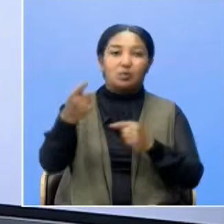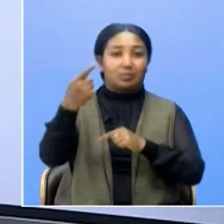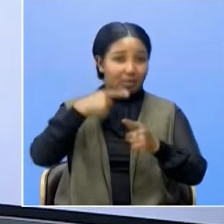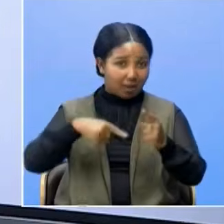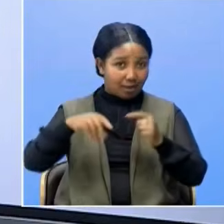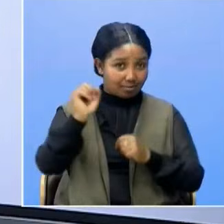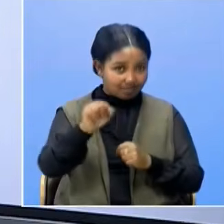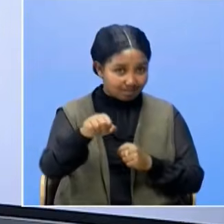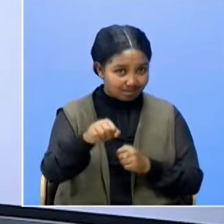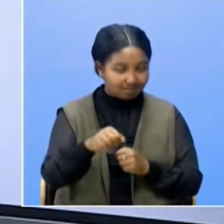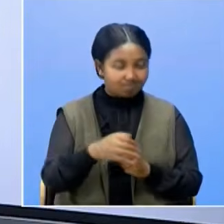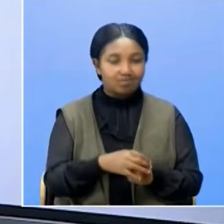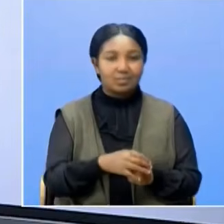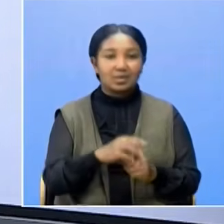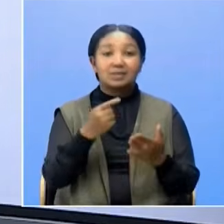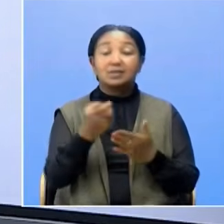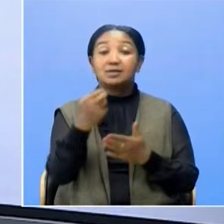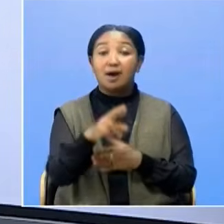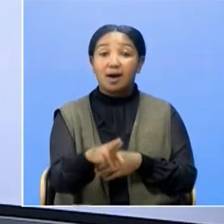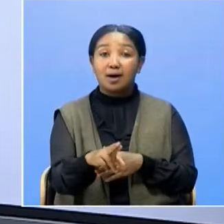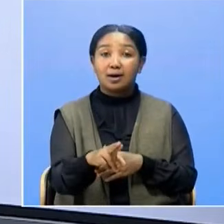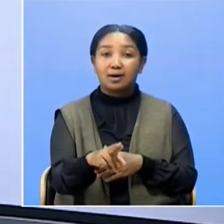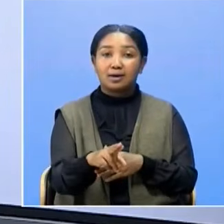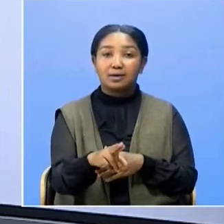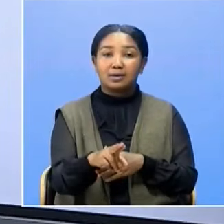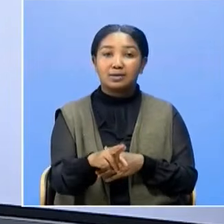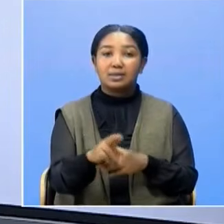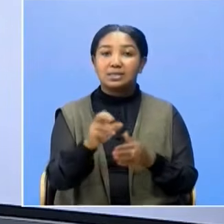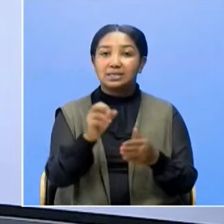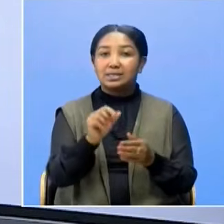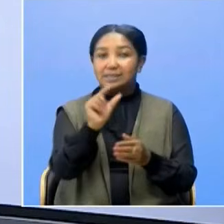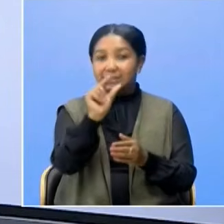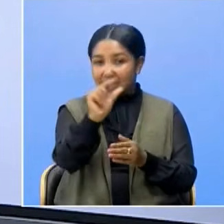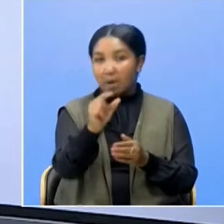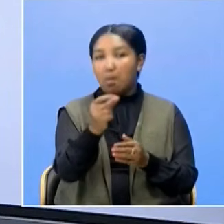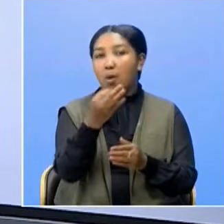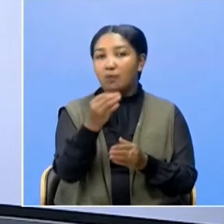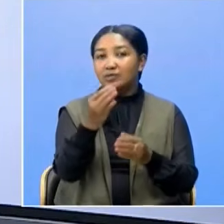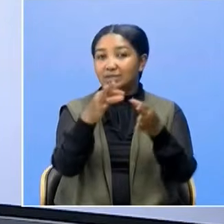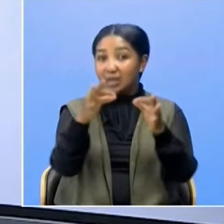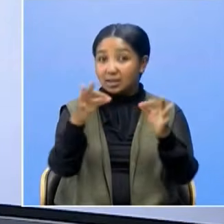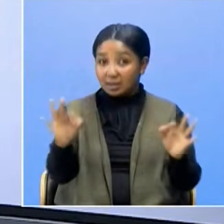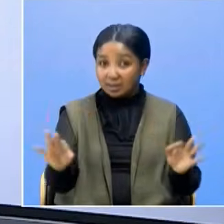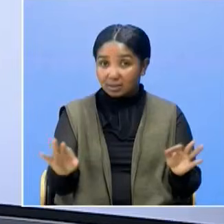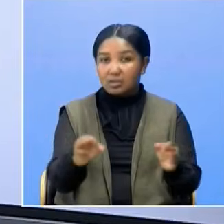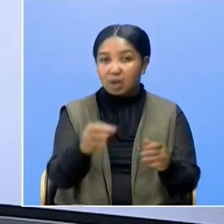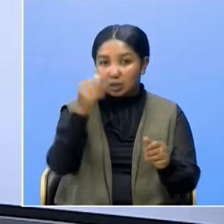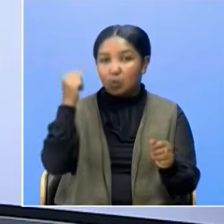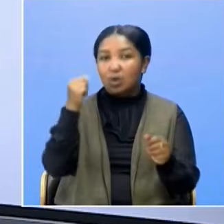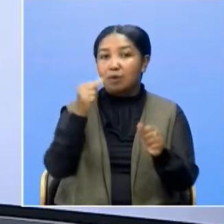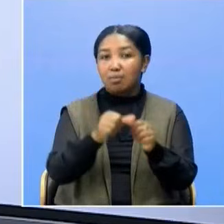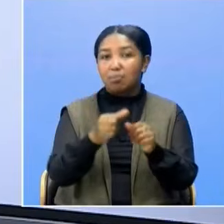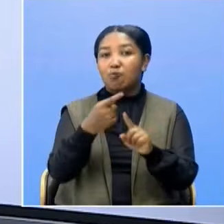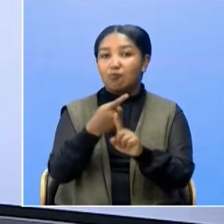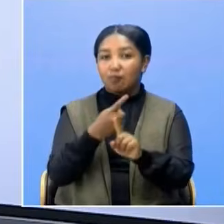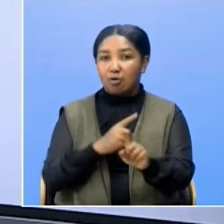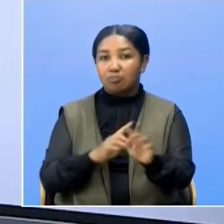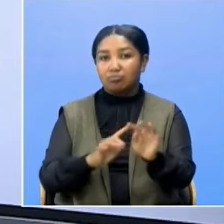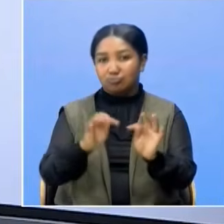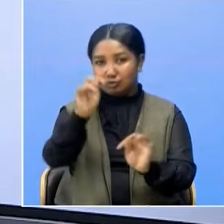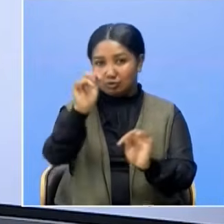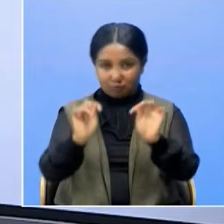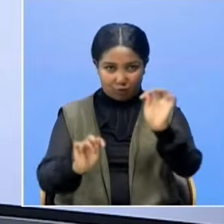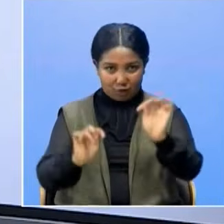Yes? Yeah, these are some of the sentences that we remember from the